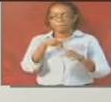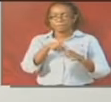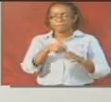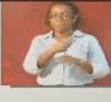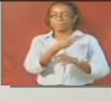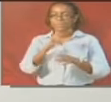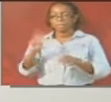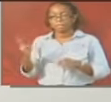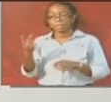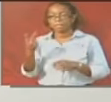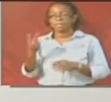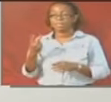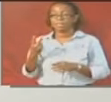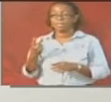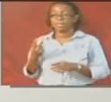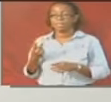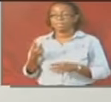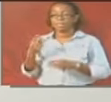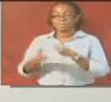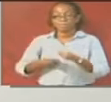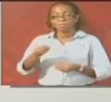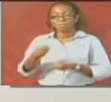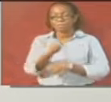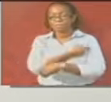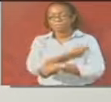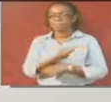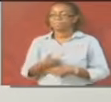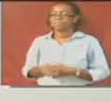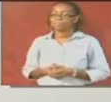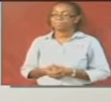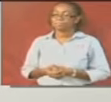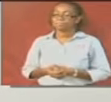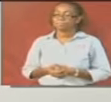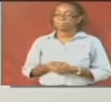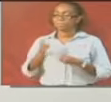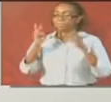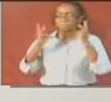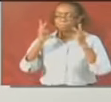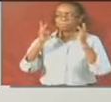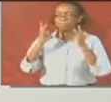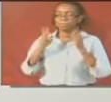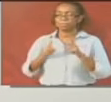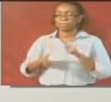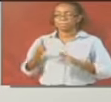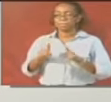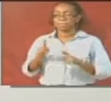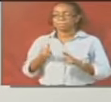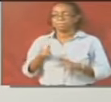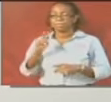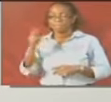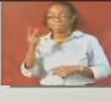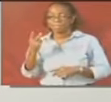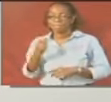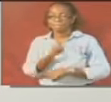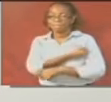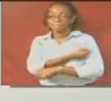don't expect to have any issues with regard to the availability of the vaccine at this point in time. And as